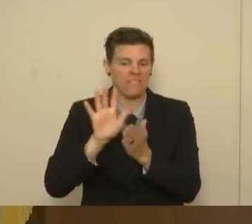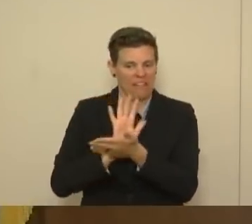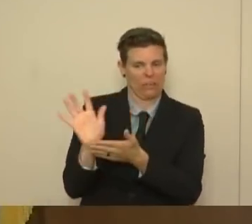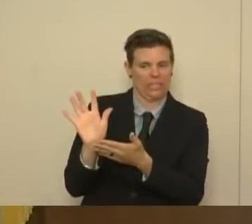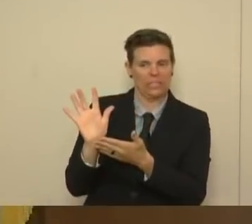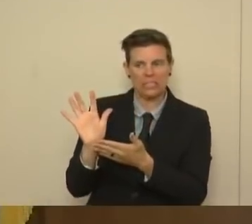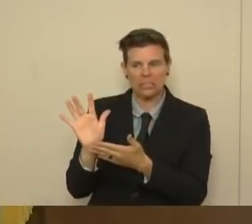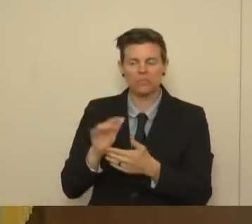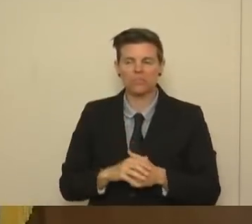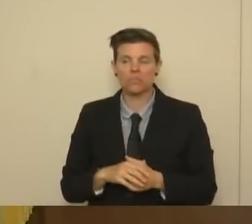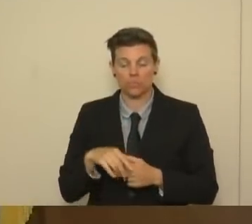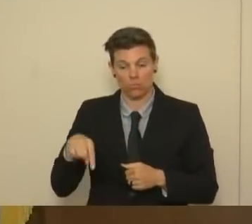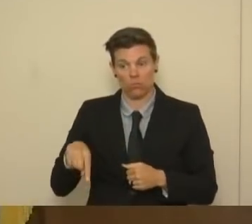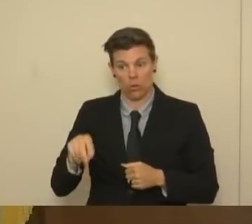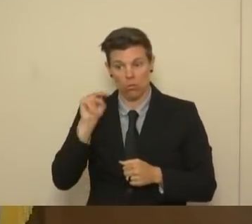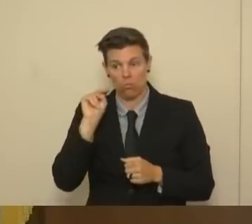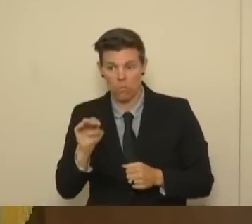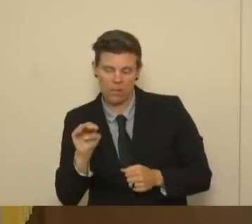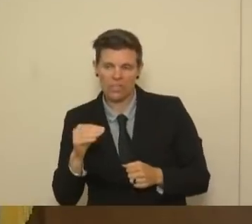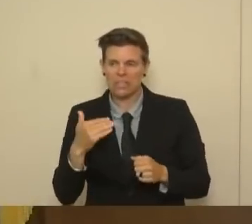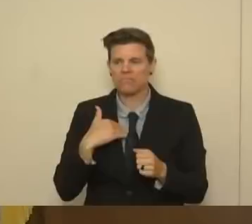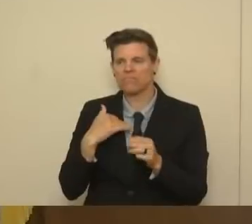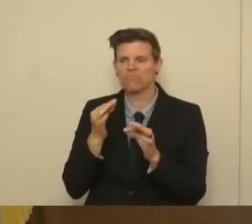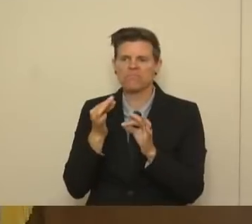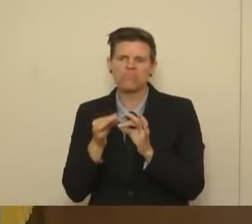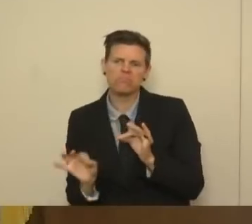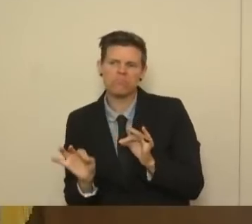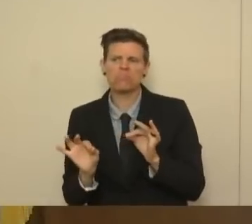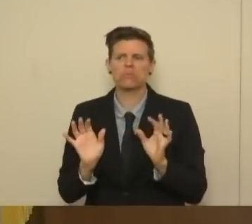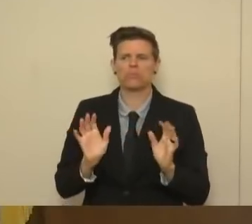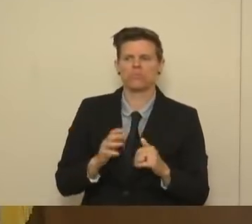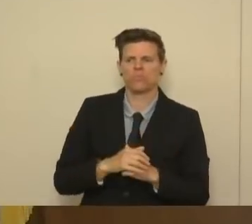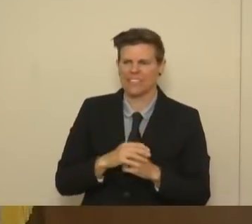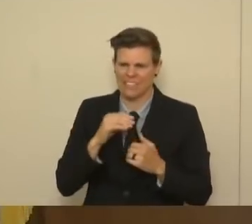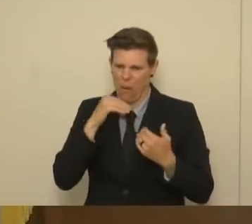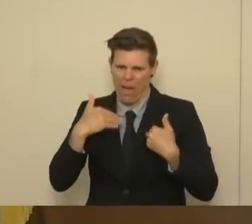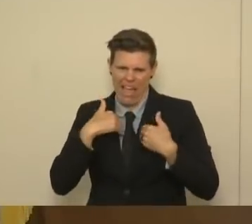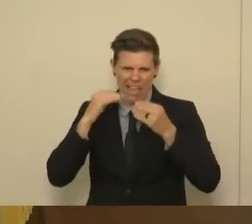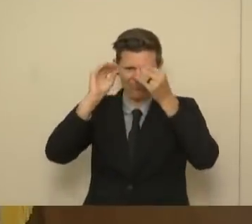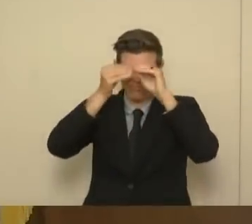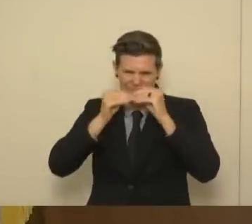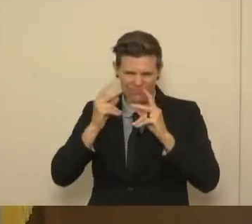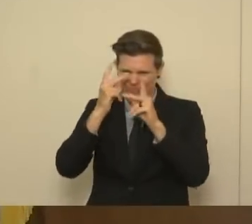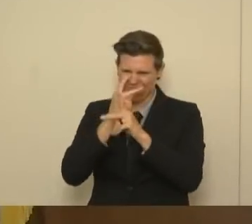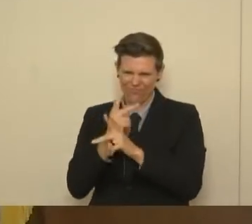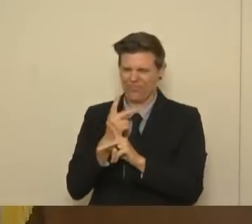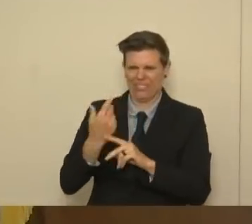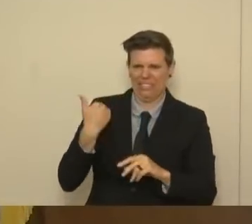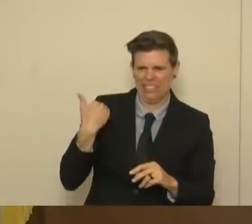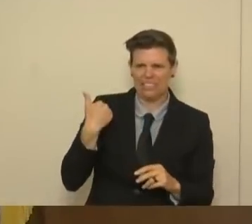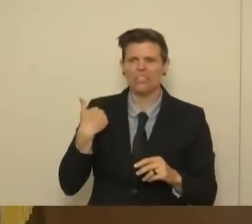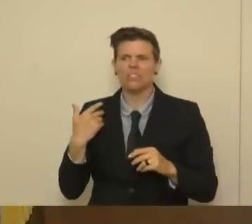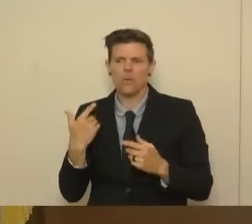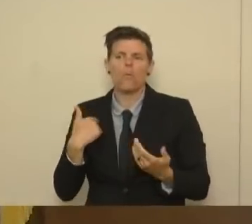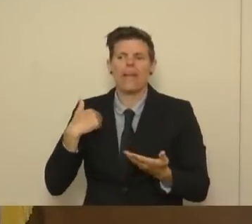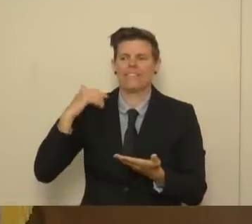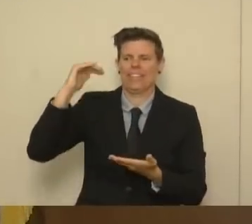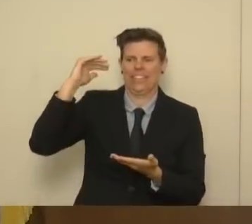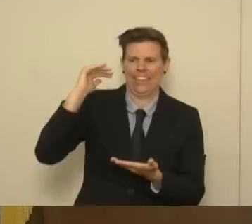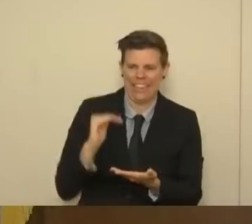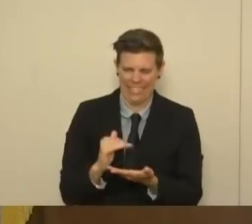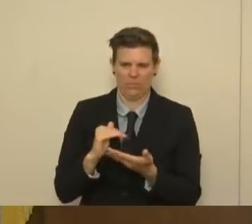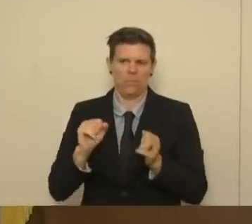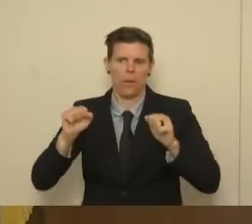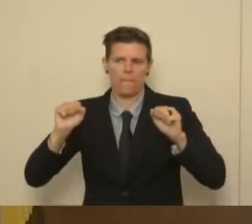formula. Since we have less, by at least a third, healthcare capacity and hospital capacity, right, then we can't be